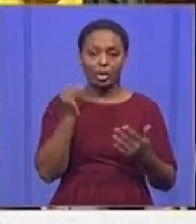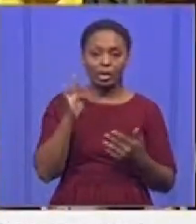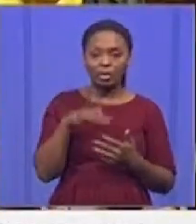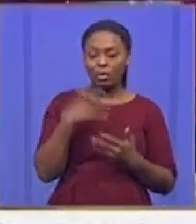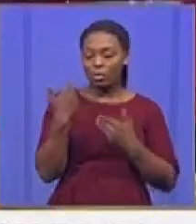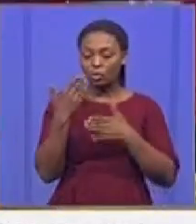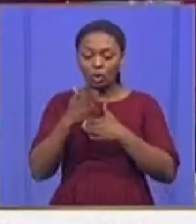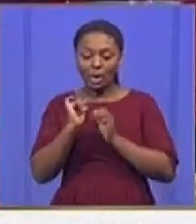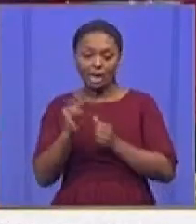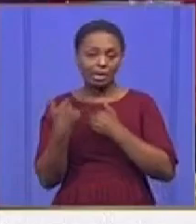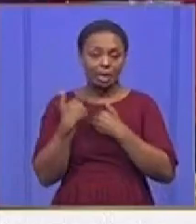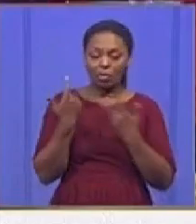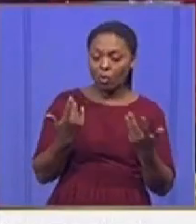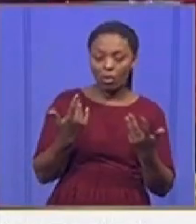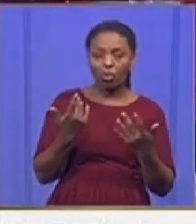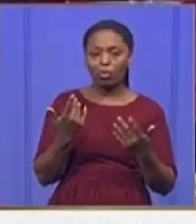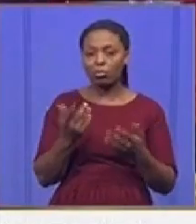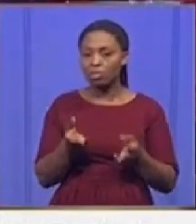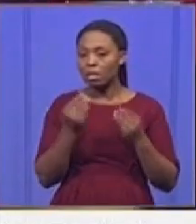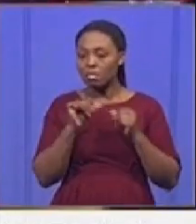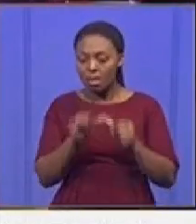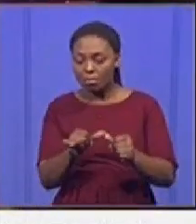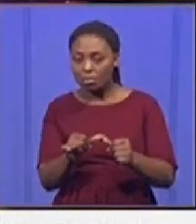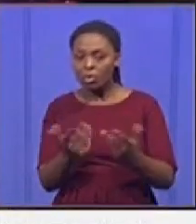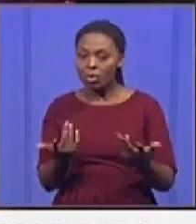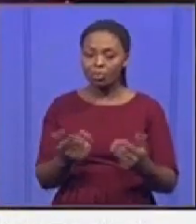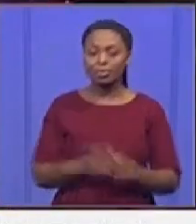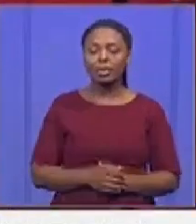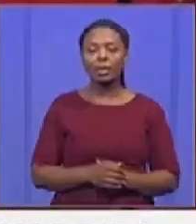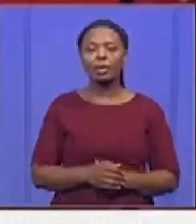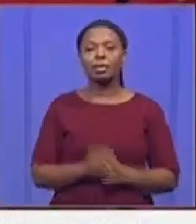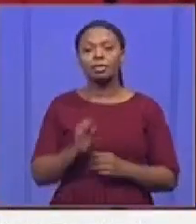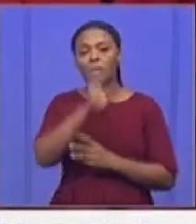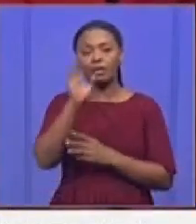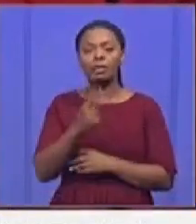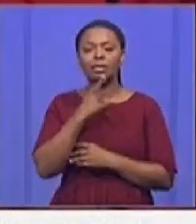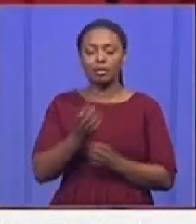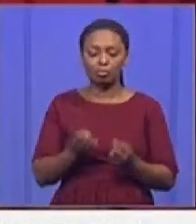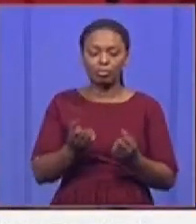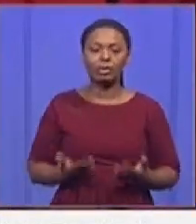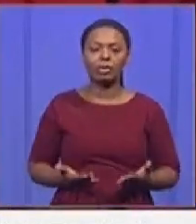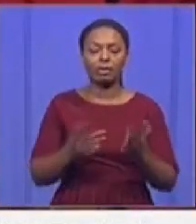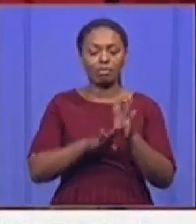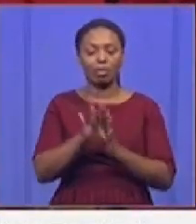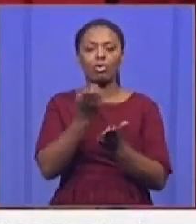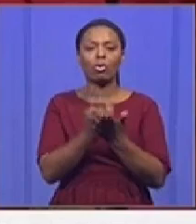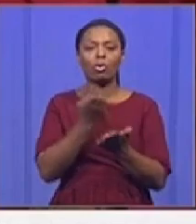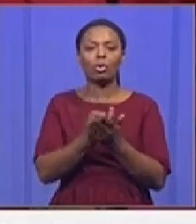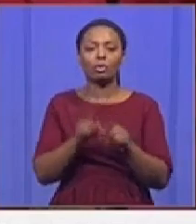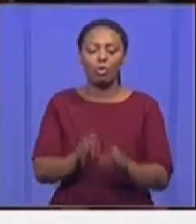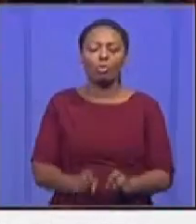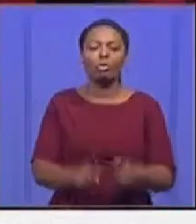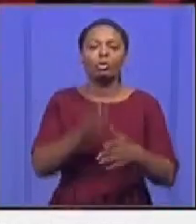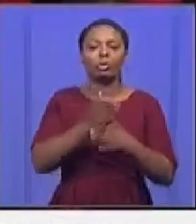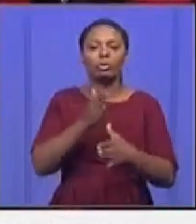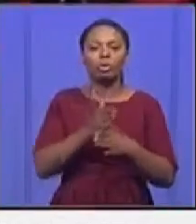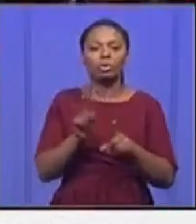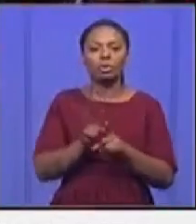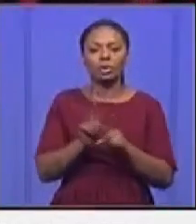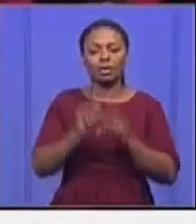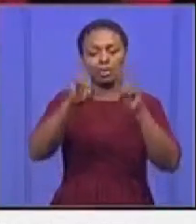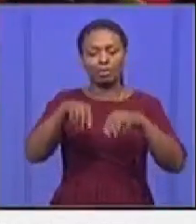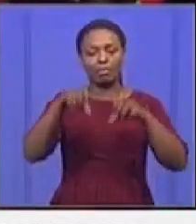bolokegile kgotsa nnyaa. Mme maAforika Borwa ba batla thebolelo ya ditirelo, kgolo ya ikonomi le go tlholwa ga ditiro le tshireletsego